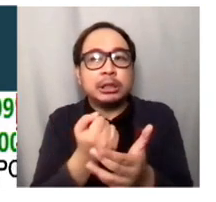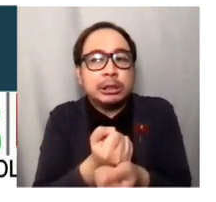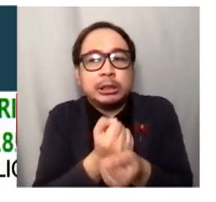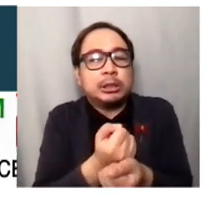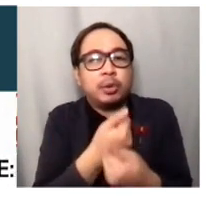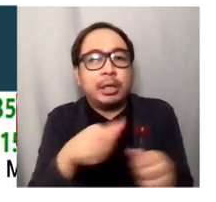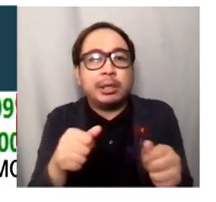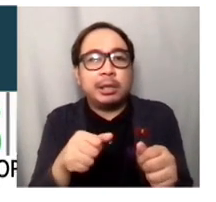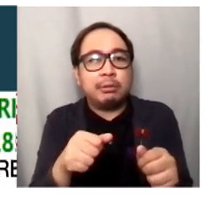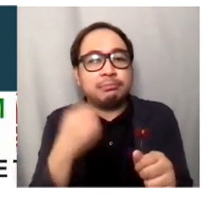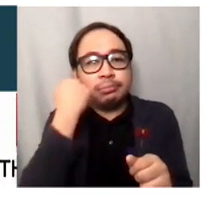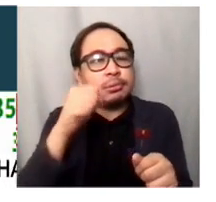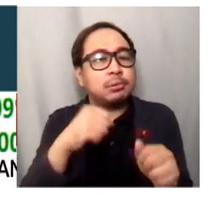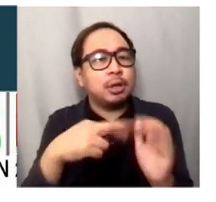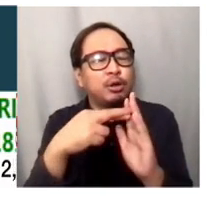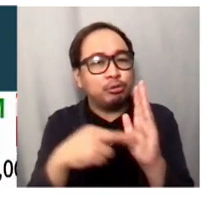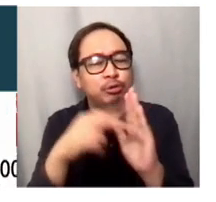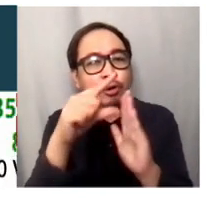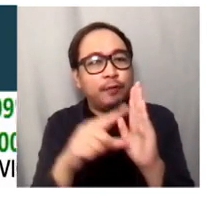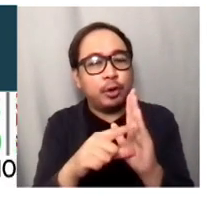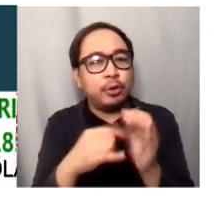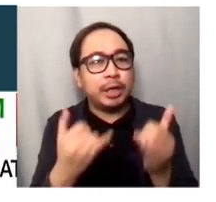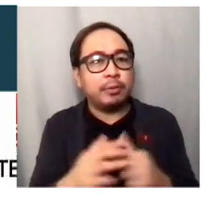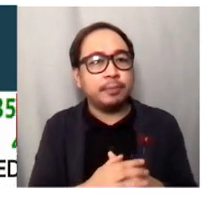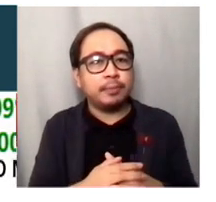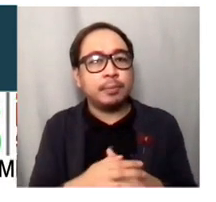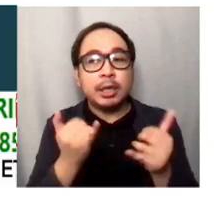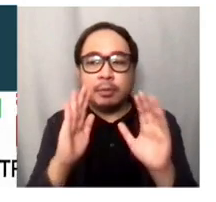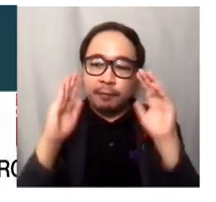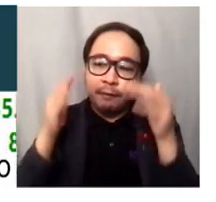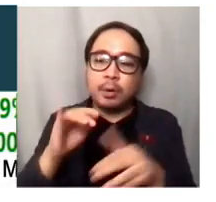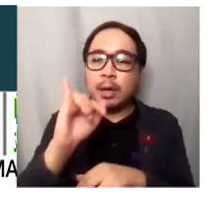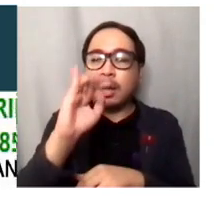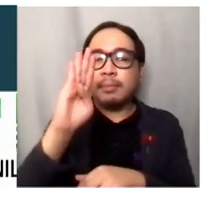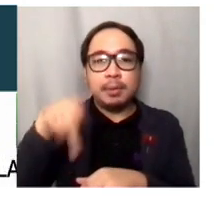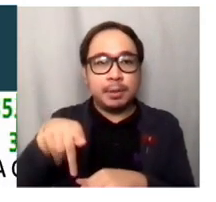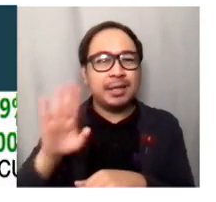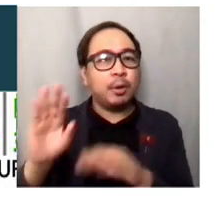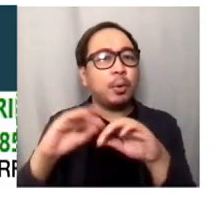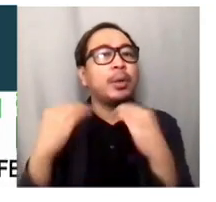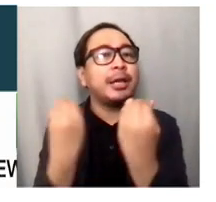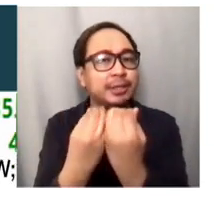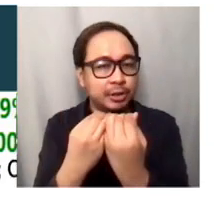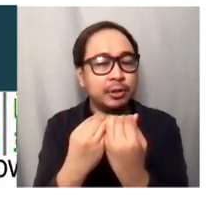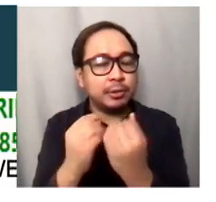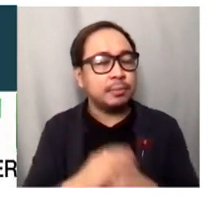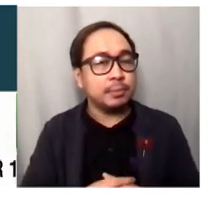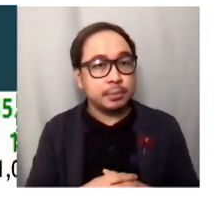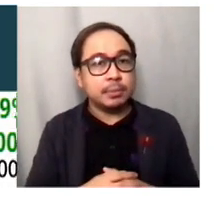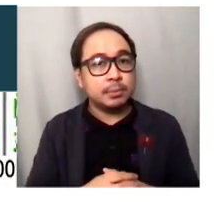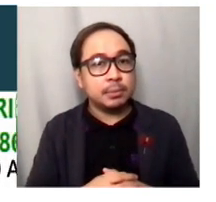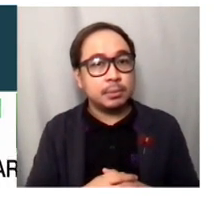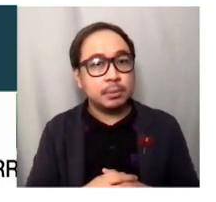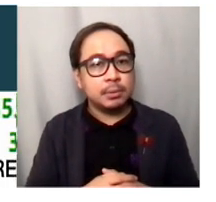and due process. Putting the spotlight now on the IBP, the organization which you represent, it's facing a